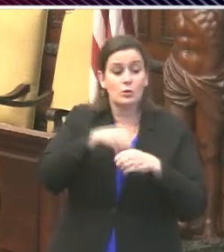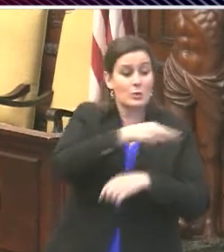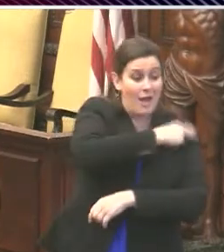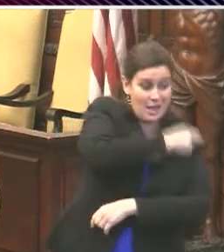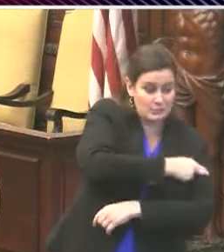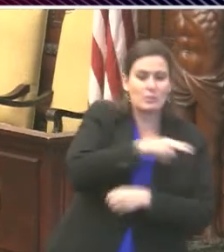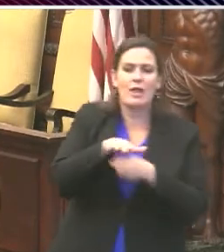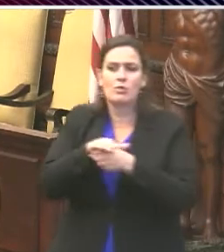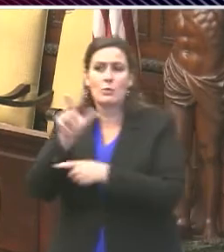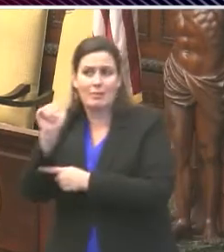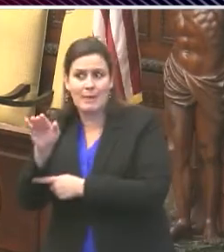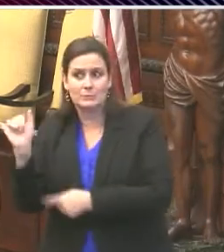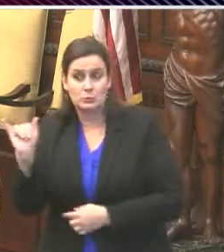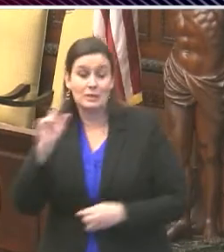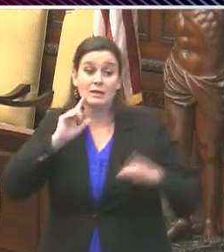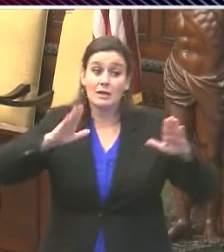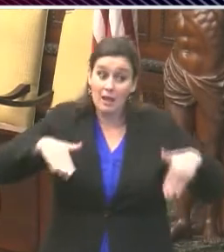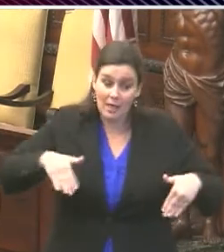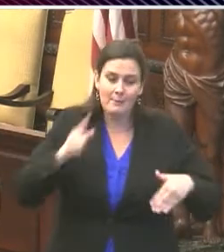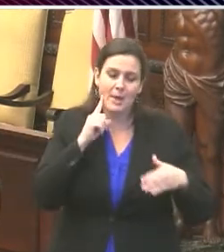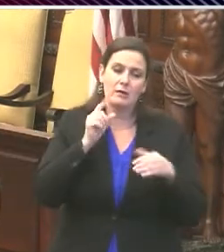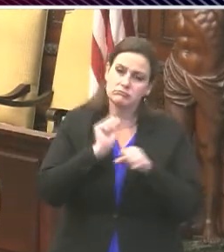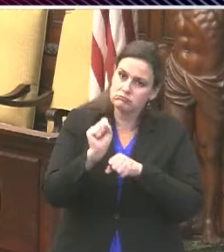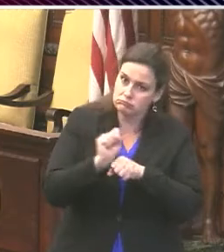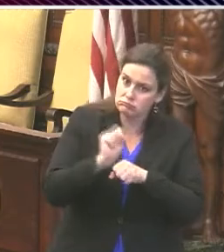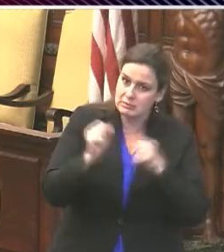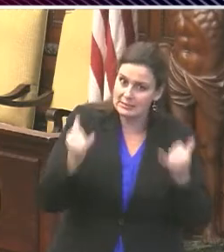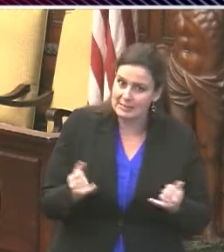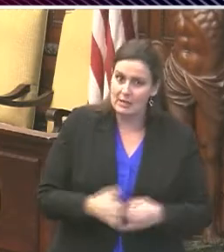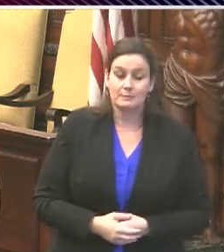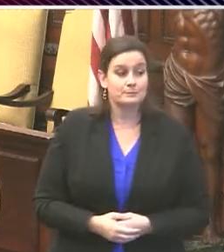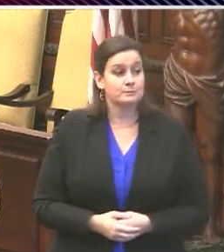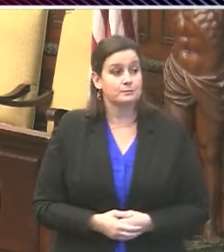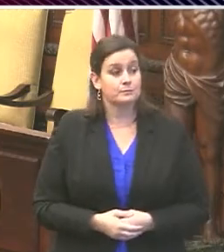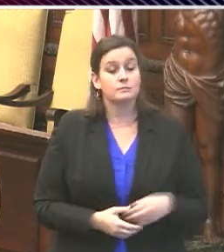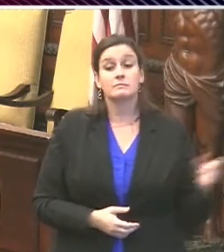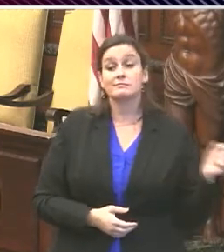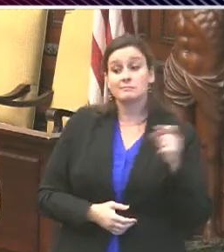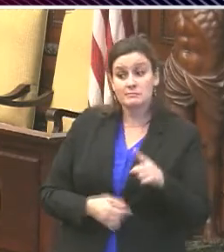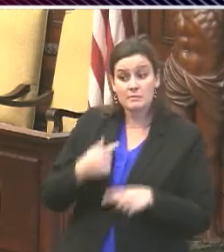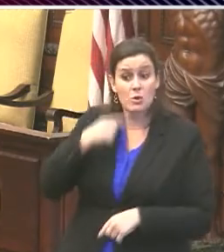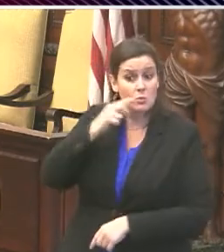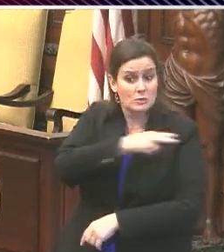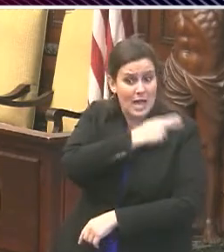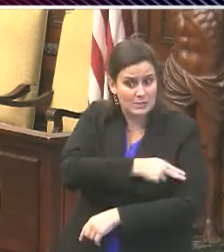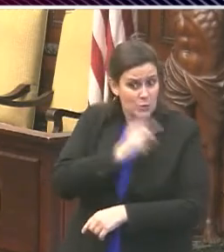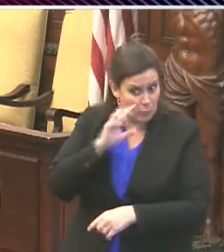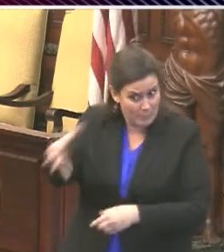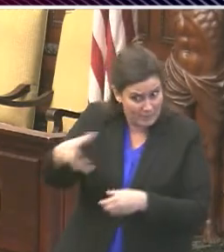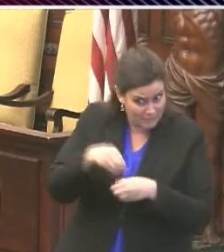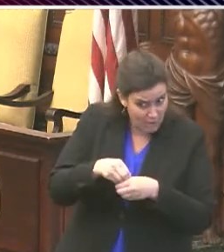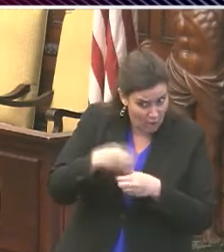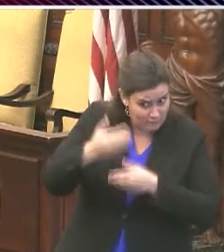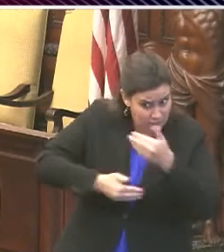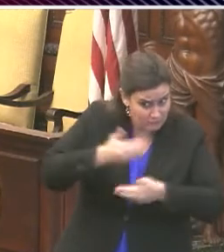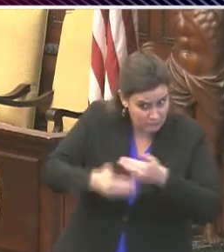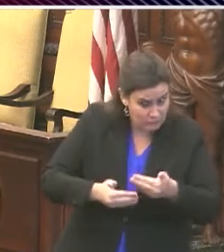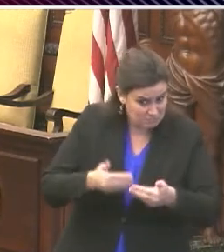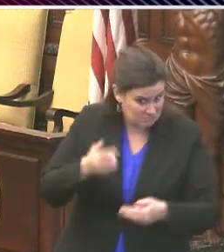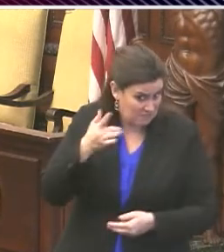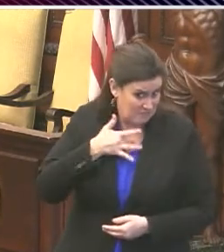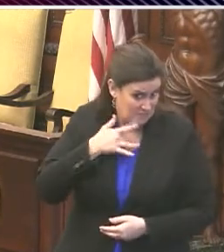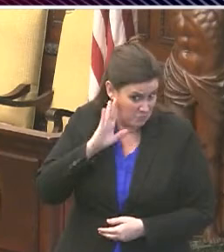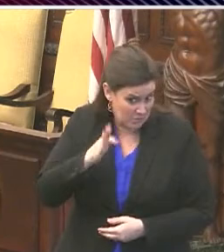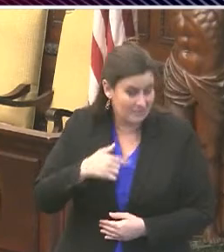yet, but we're still working on that. Are the hospitals going to be involved, do you think, eventually locally? Well, they're involved right